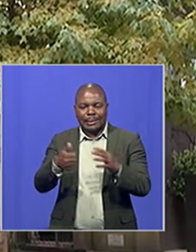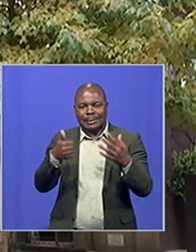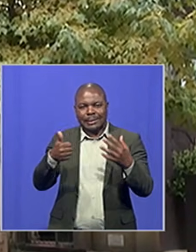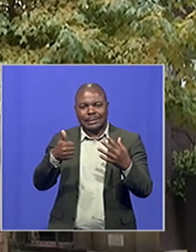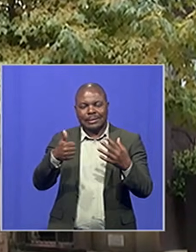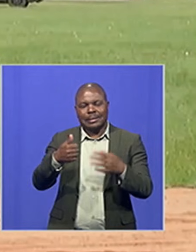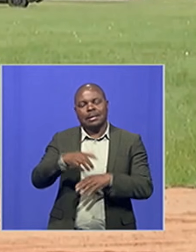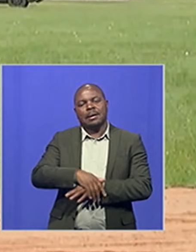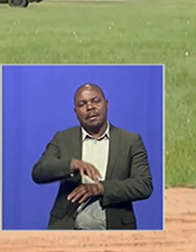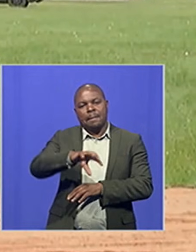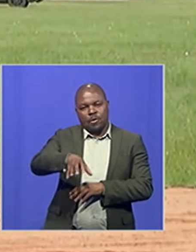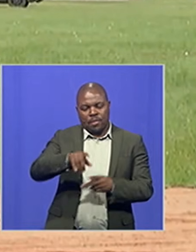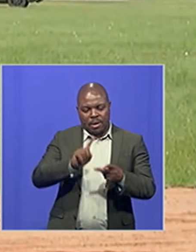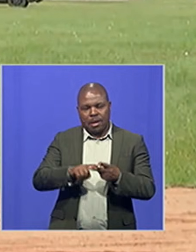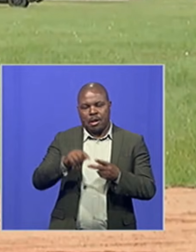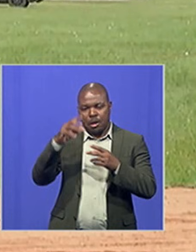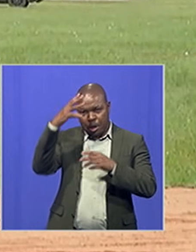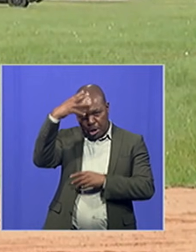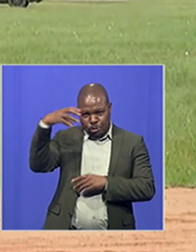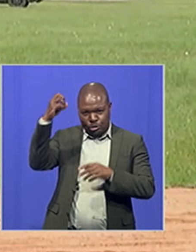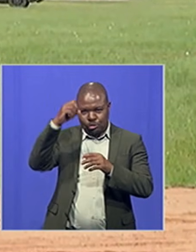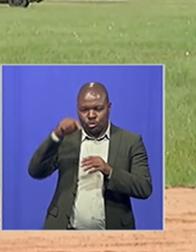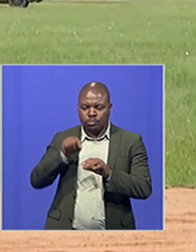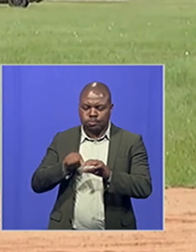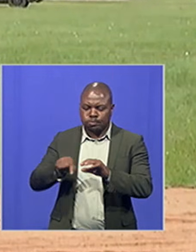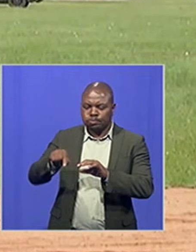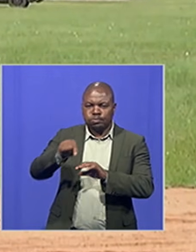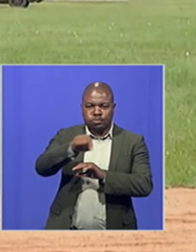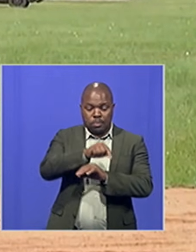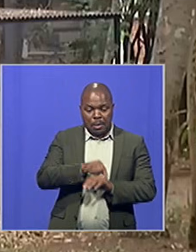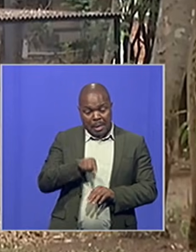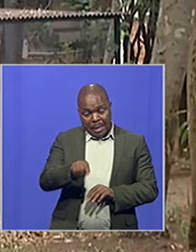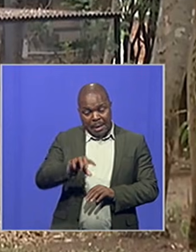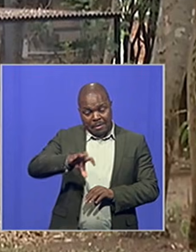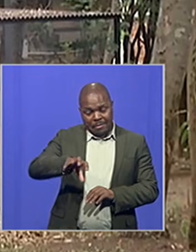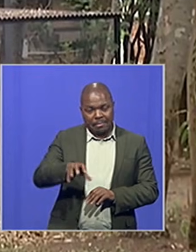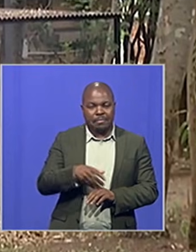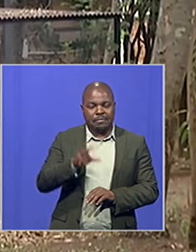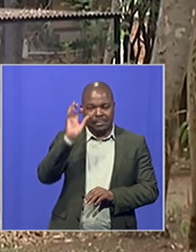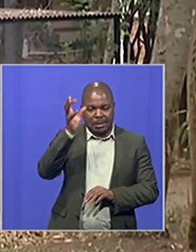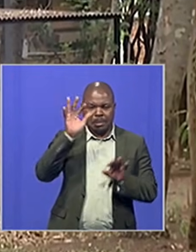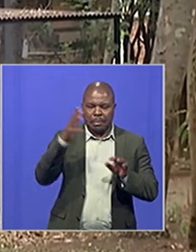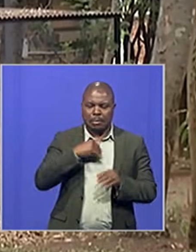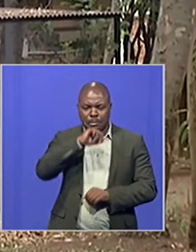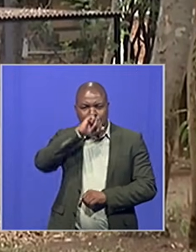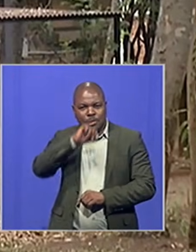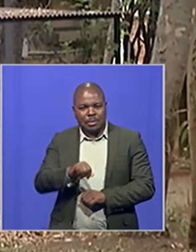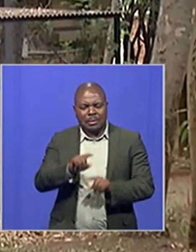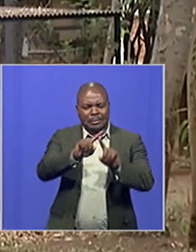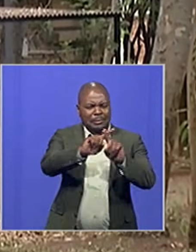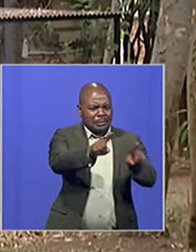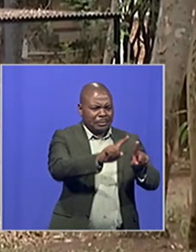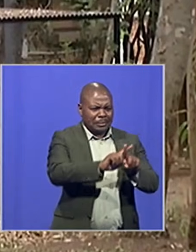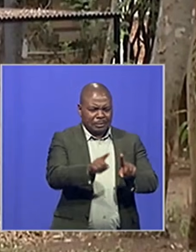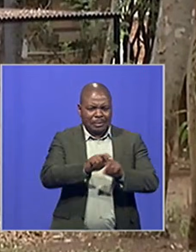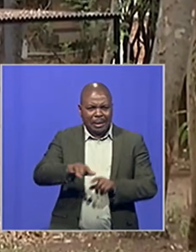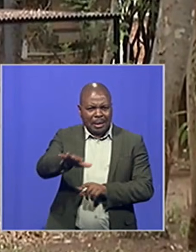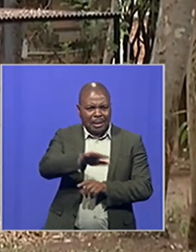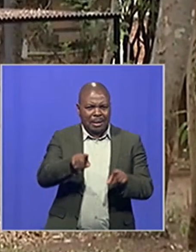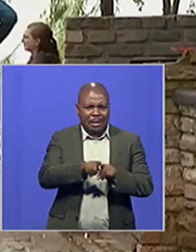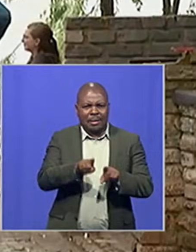ga mmogo le Lesotho. Freistata e itshupa e le lefelo le le rategang mme e na le mafelo a farologaneng a